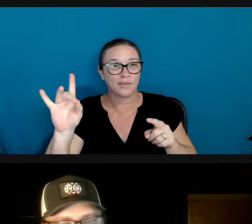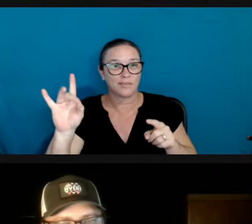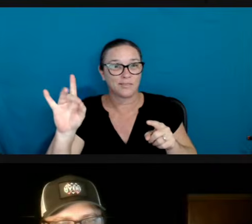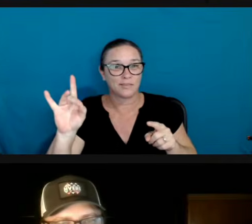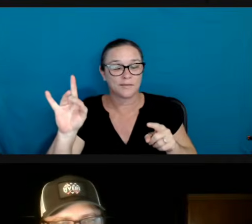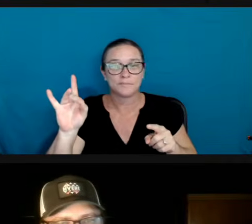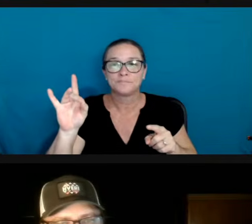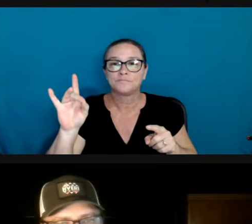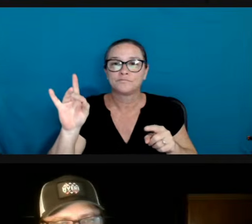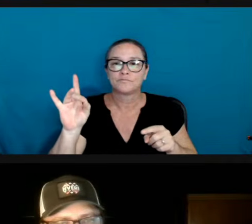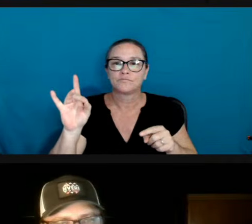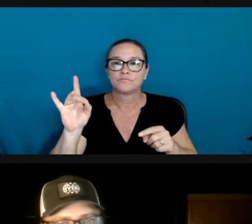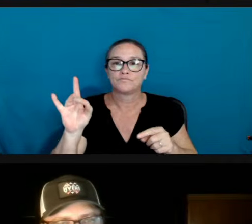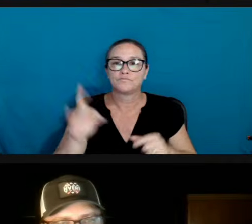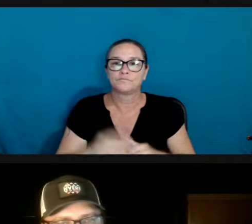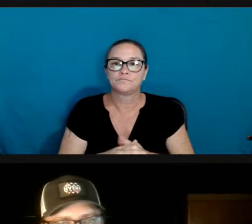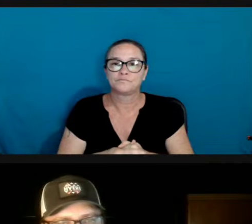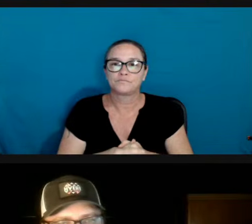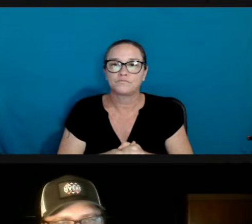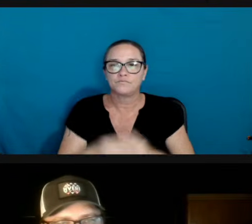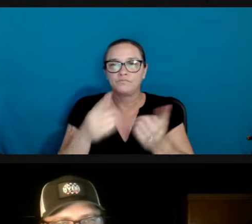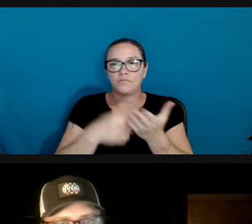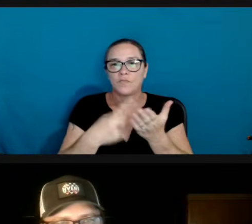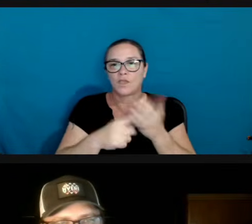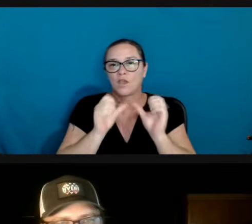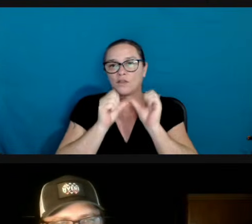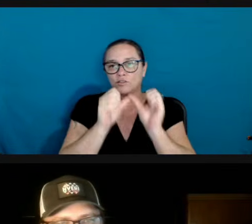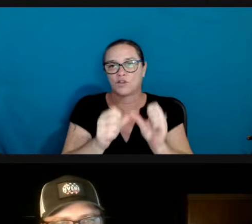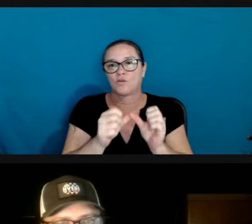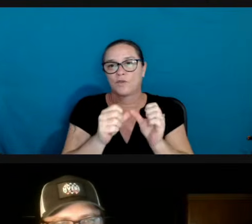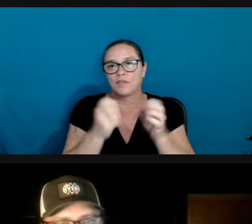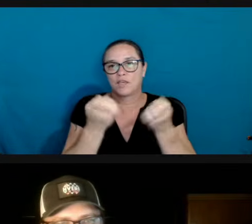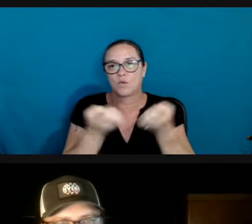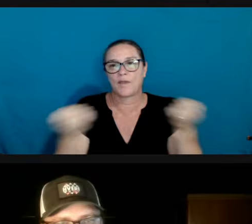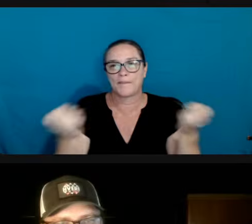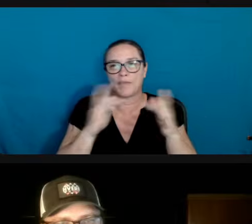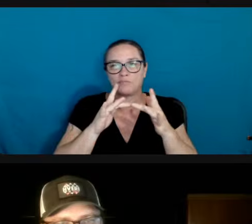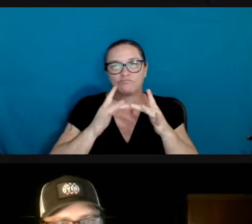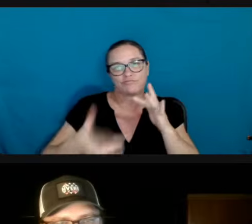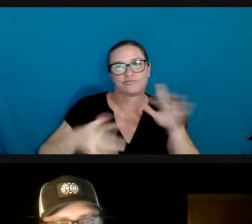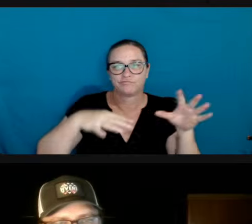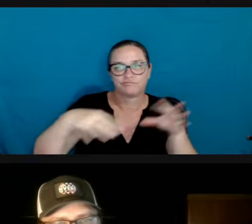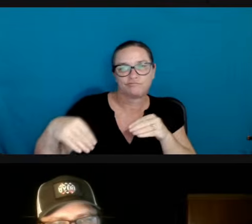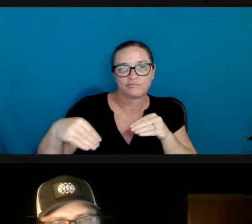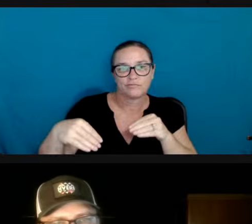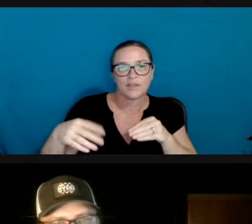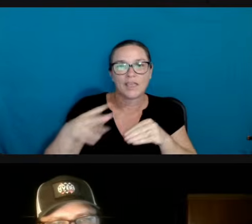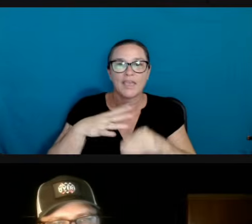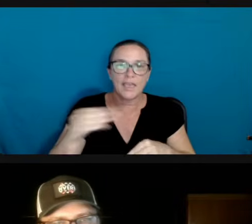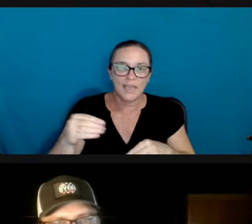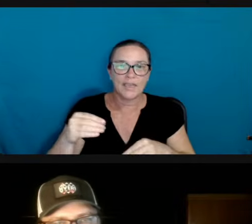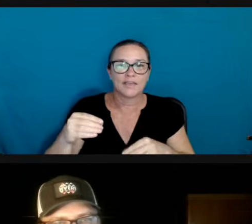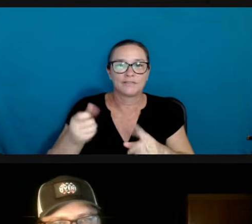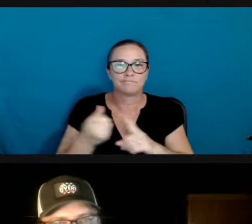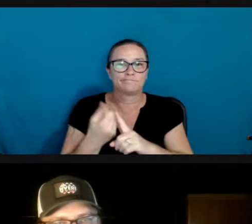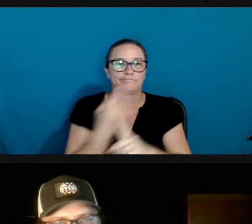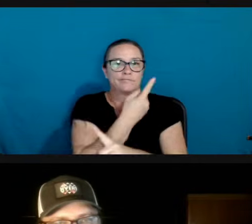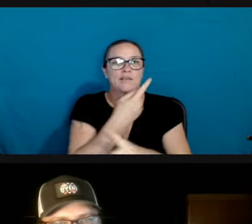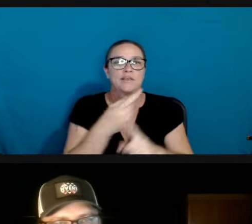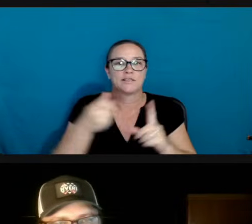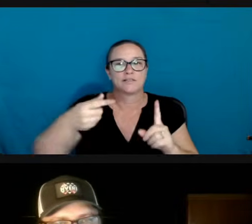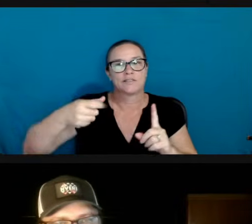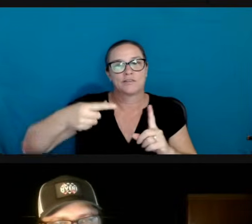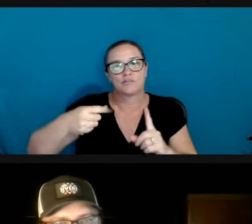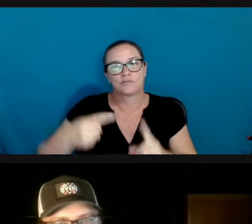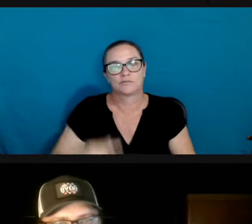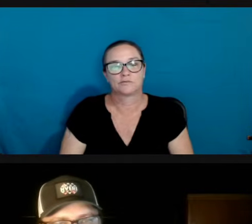They note ongoing instrument outages still occurring, as well as aberrant signals at other stations.